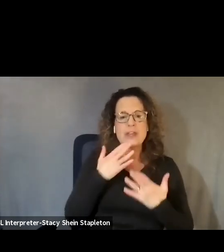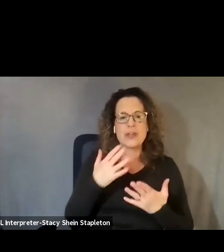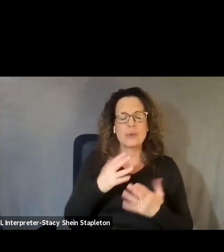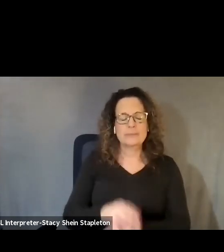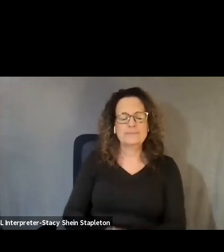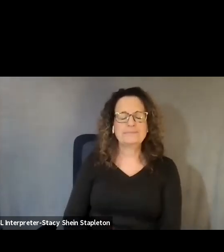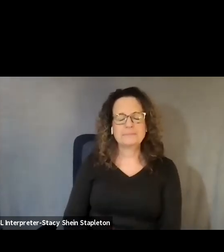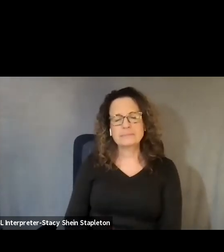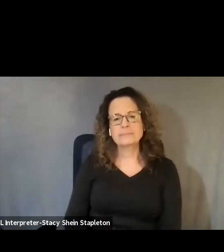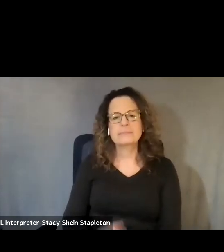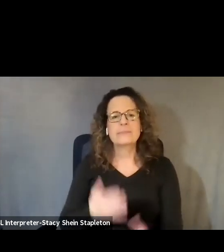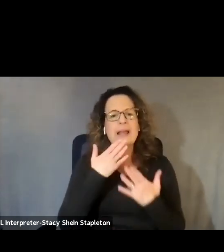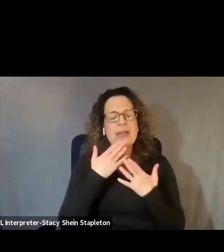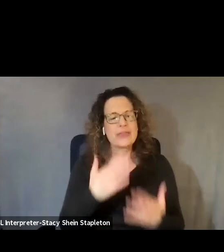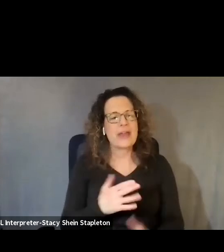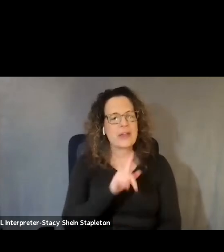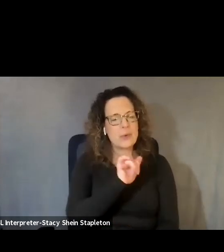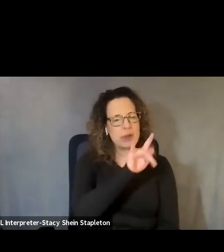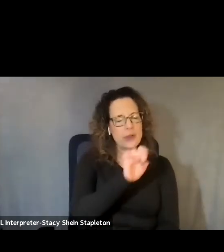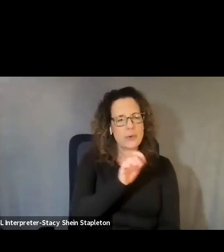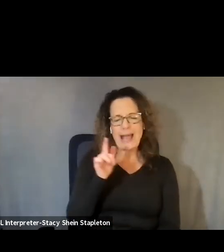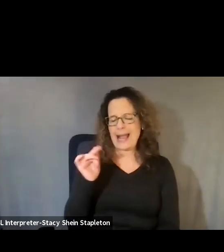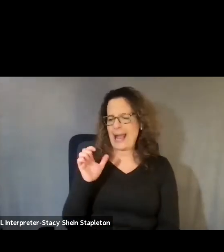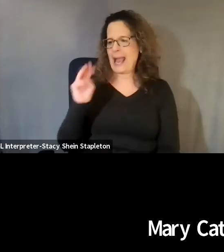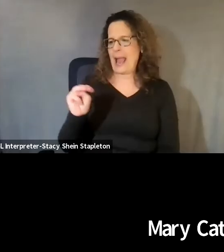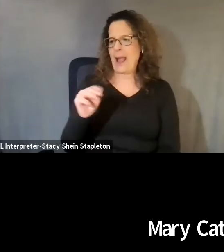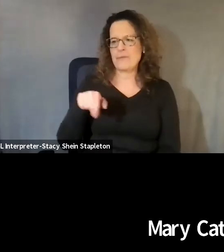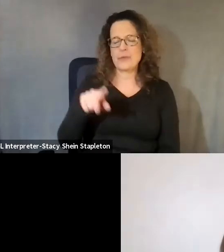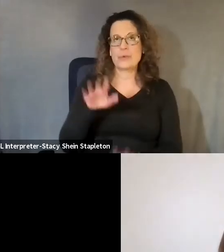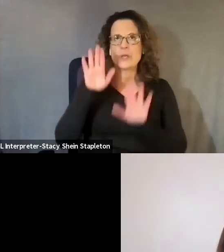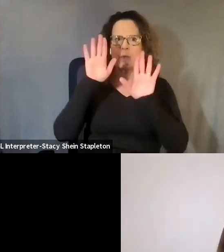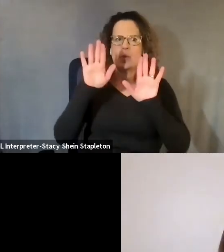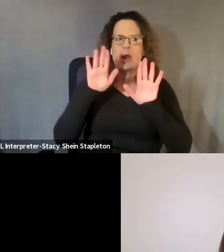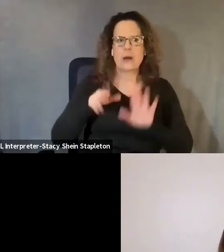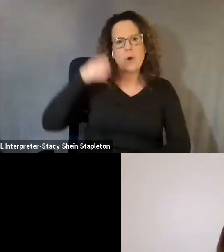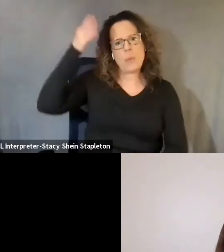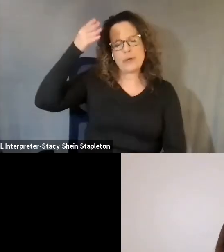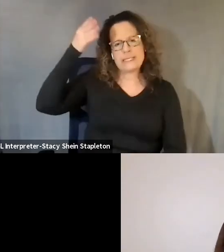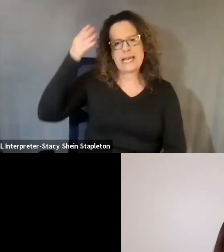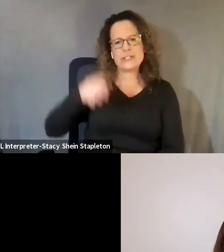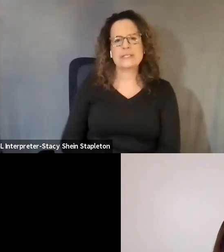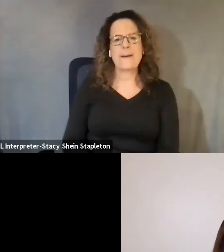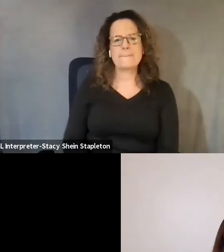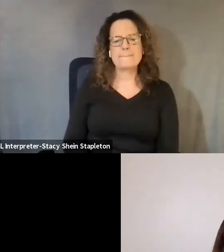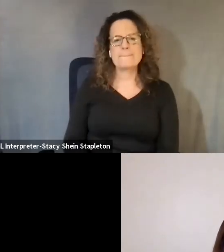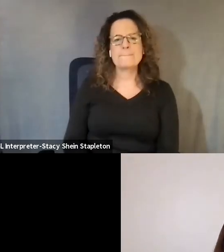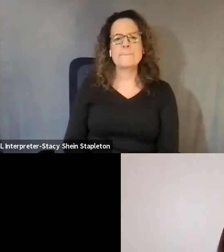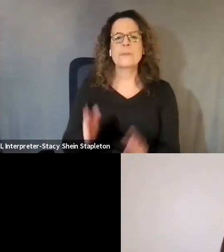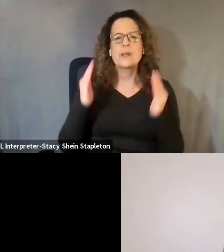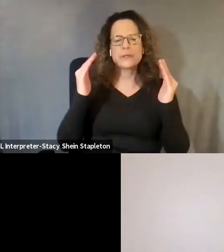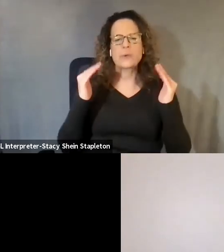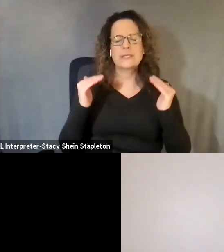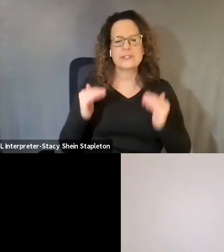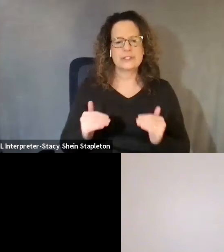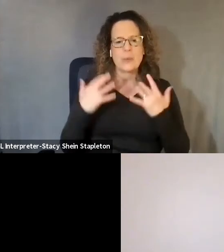Thank you so much, Luke and Cam, for those incredible presentations. So let's go to our